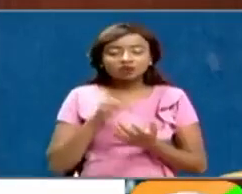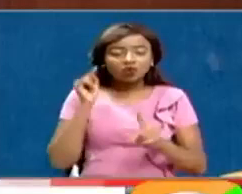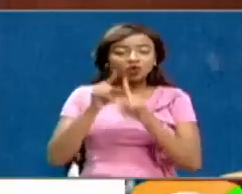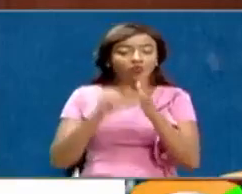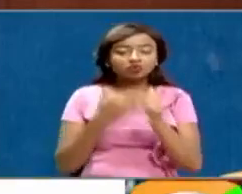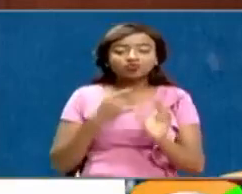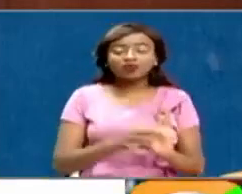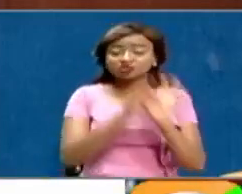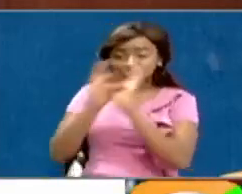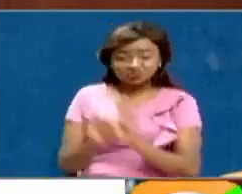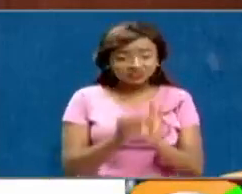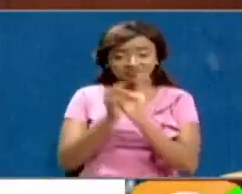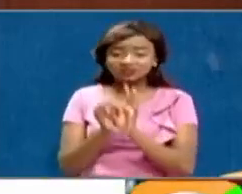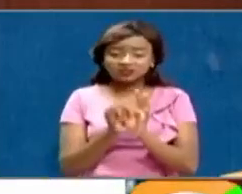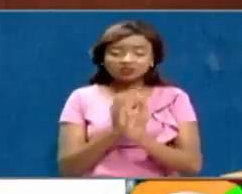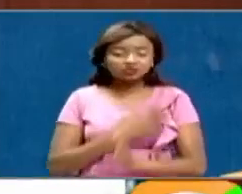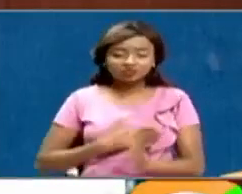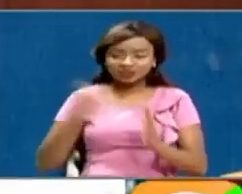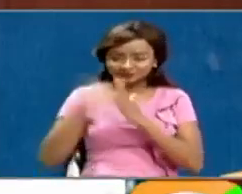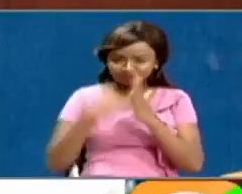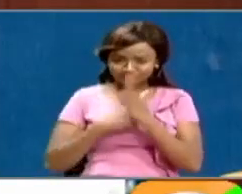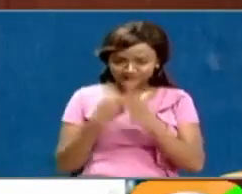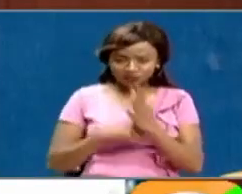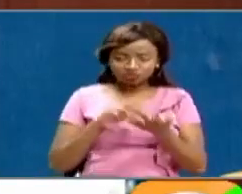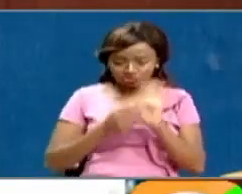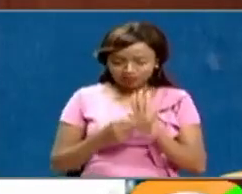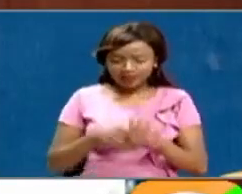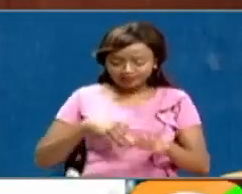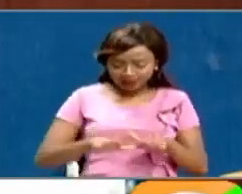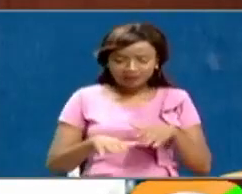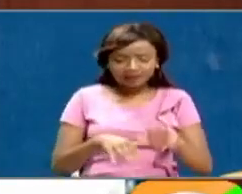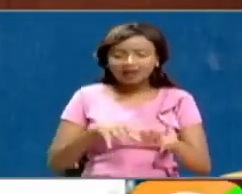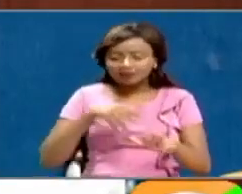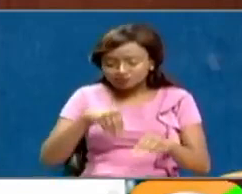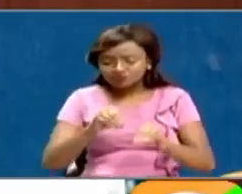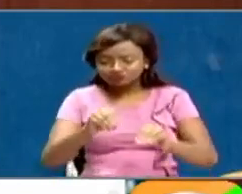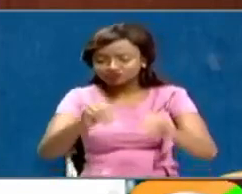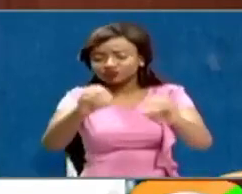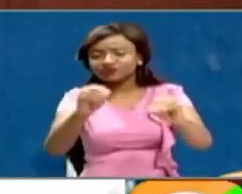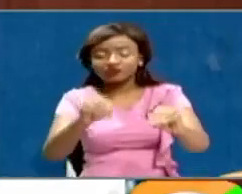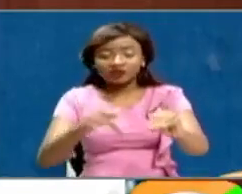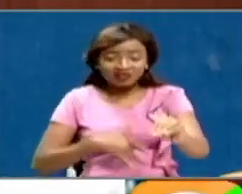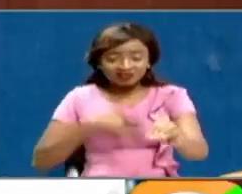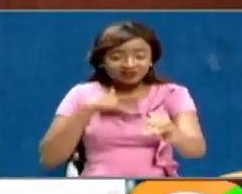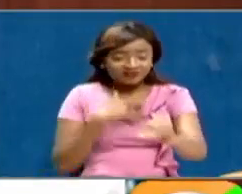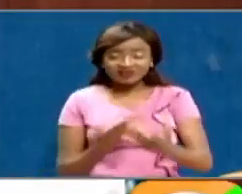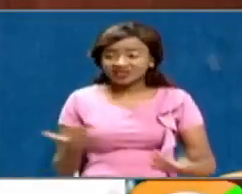unity. And therefore, Mr. Speaker, the feet that is ahead, the foot that is ahead, must not